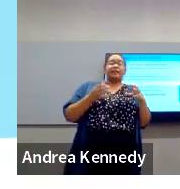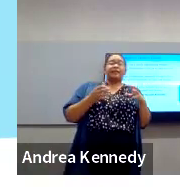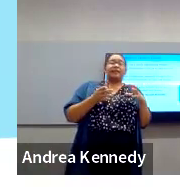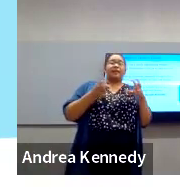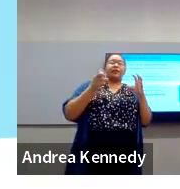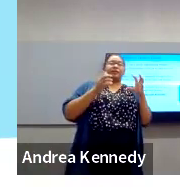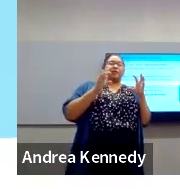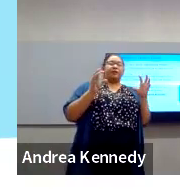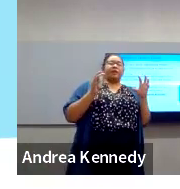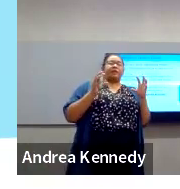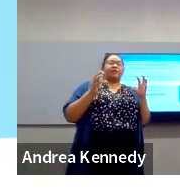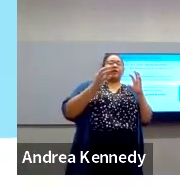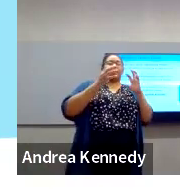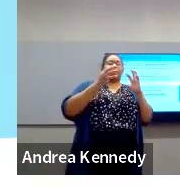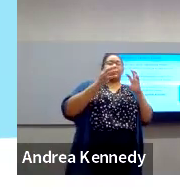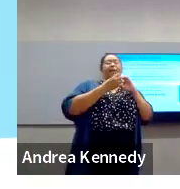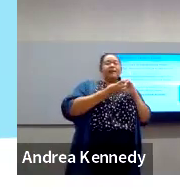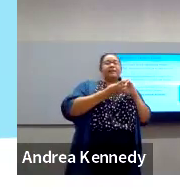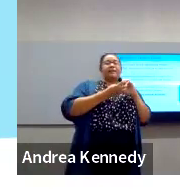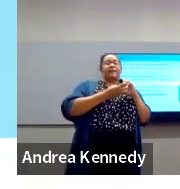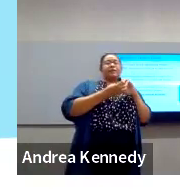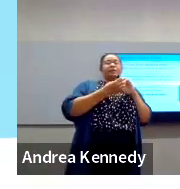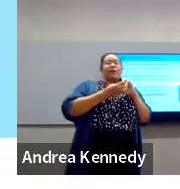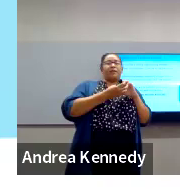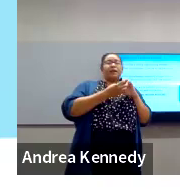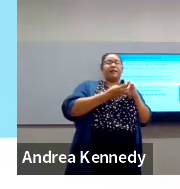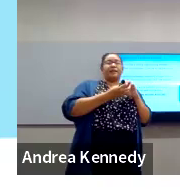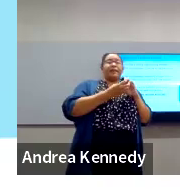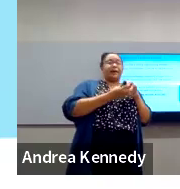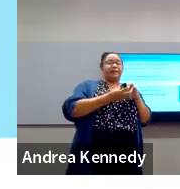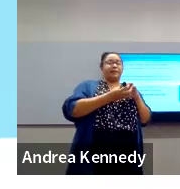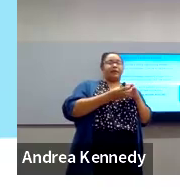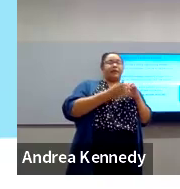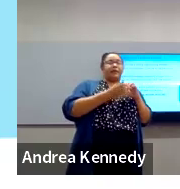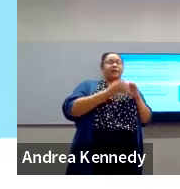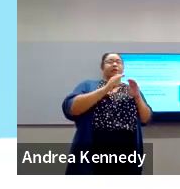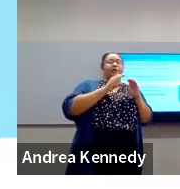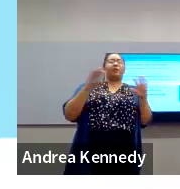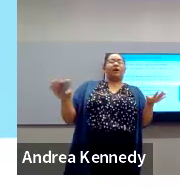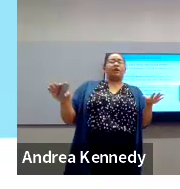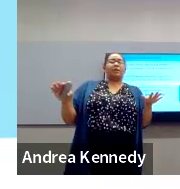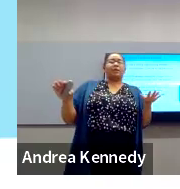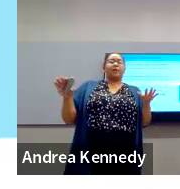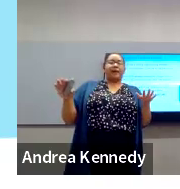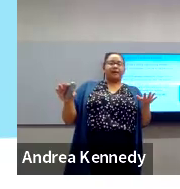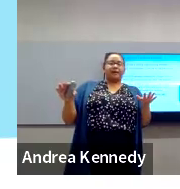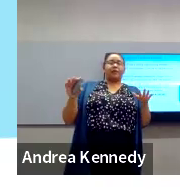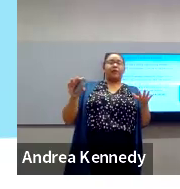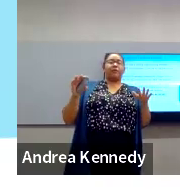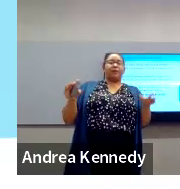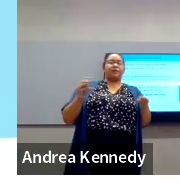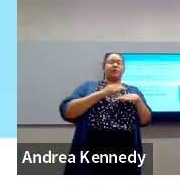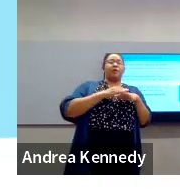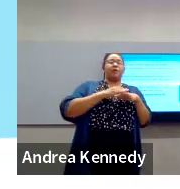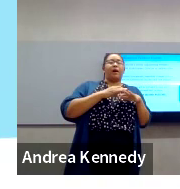And once those two things are combined into one rent amount, you will no longer be